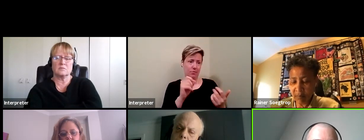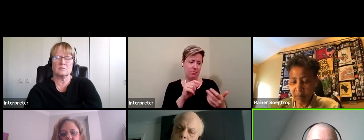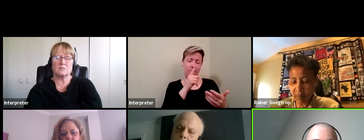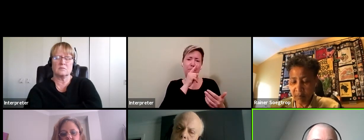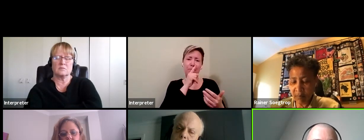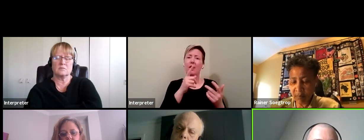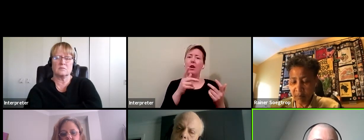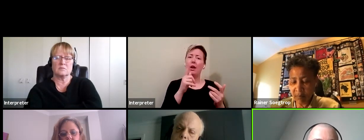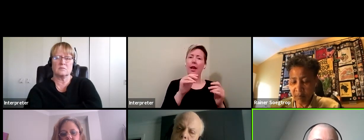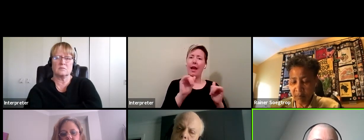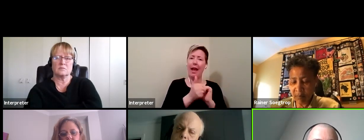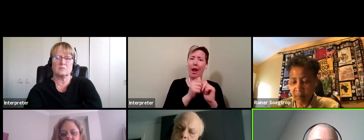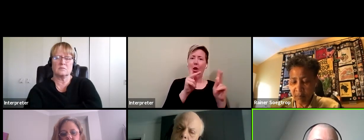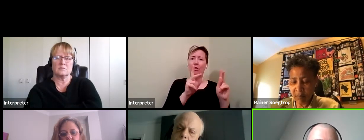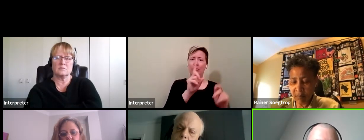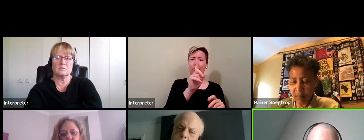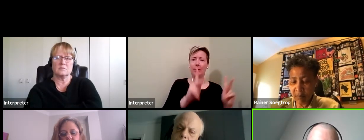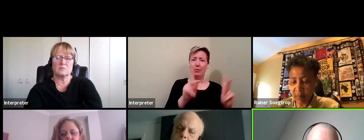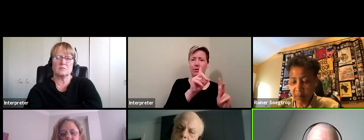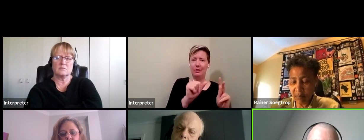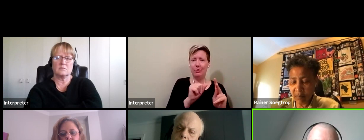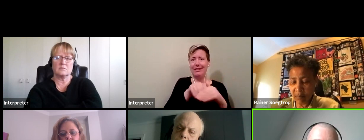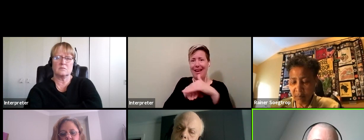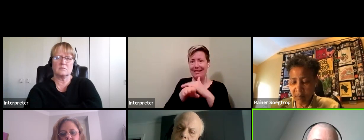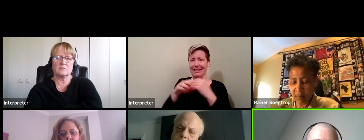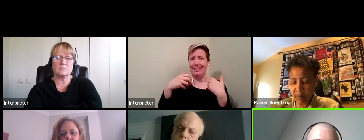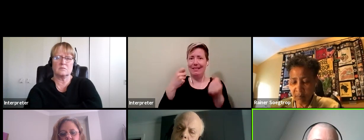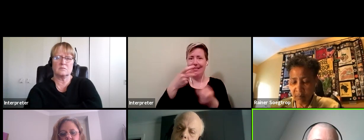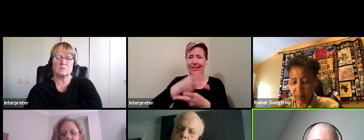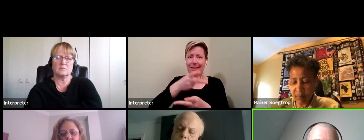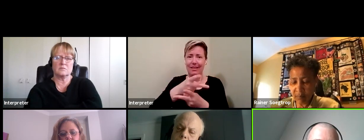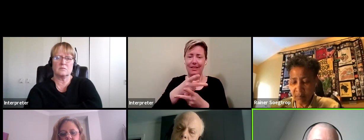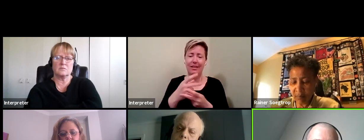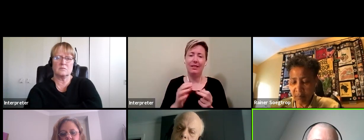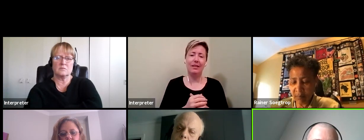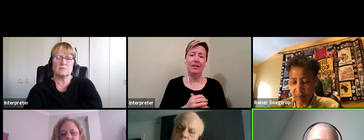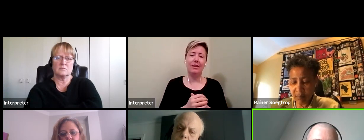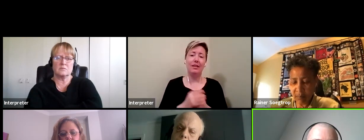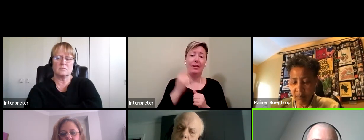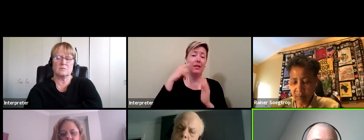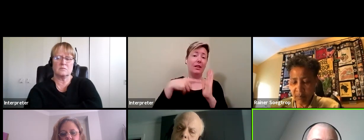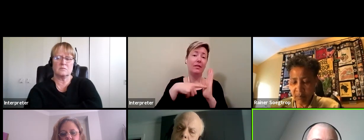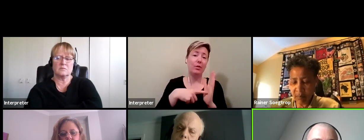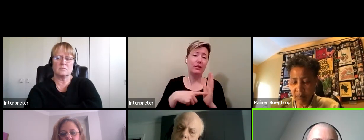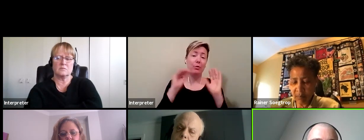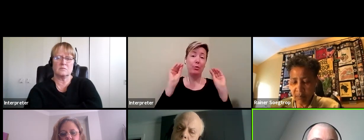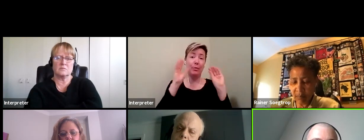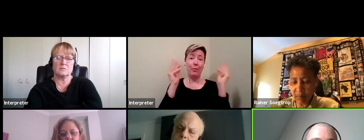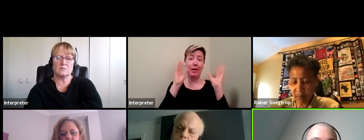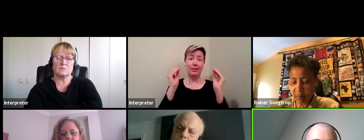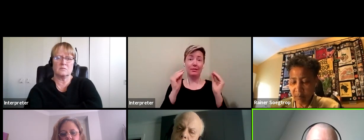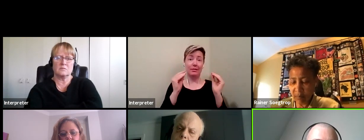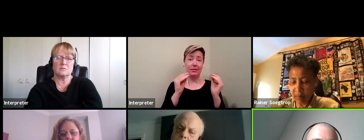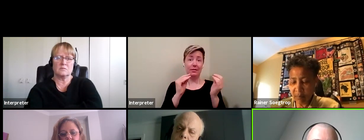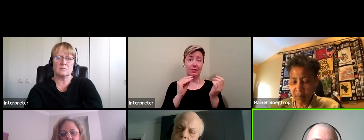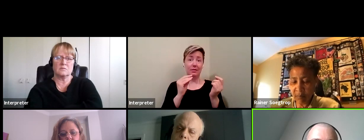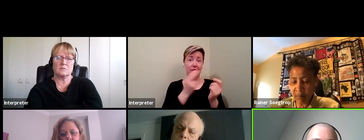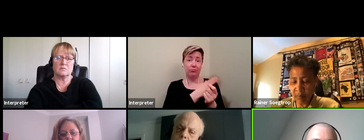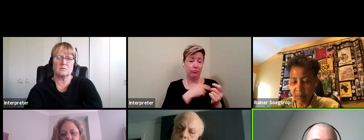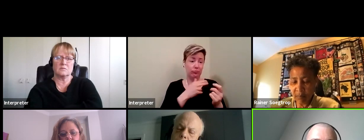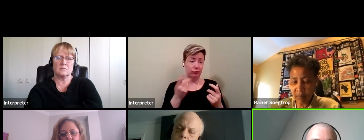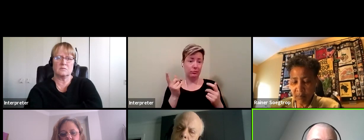services. For example, first responders like emergency medical technicians and paramedics will be making some really,